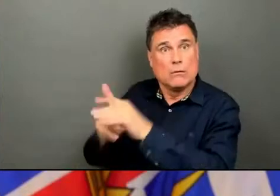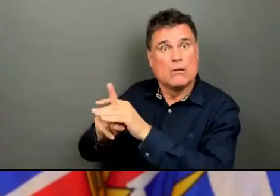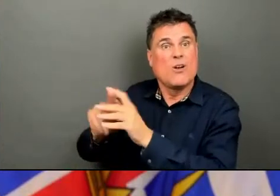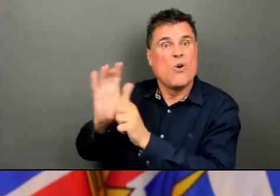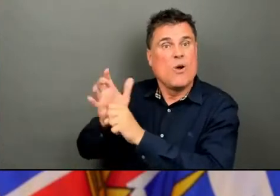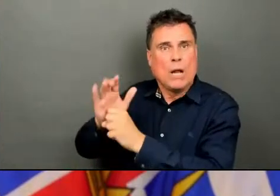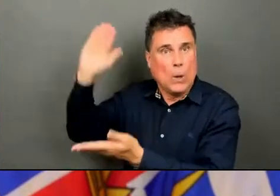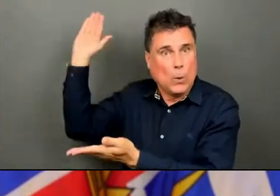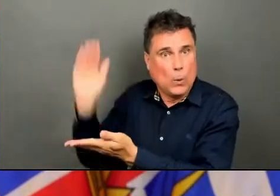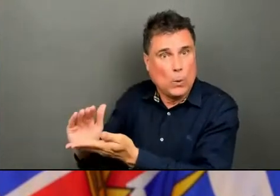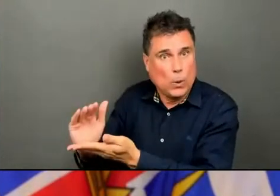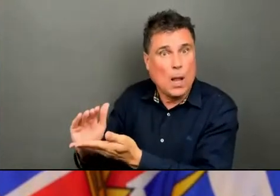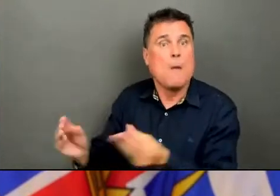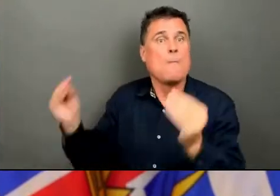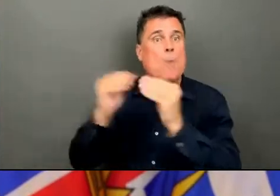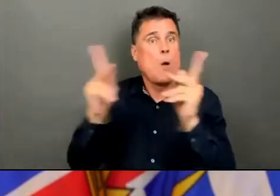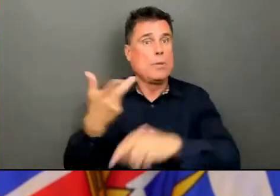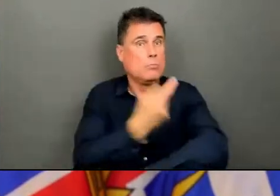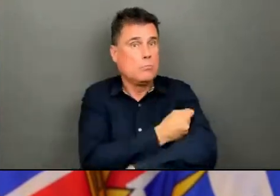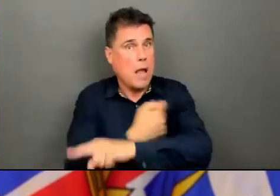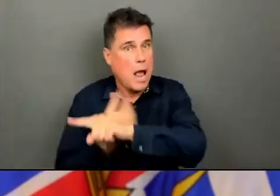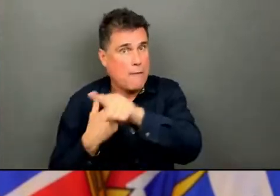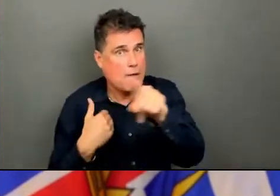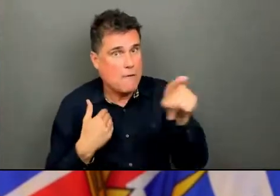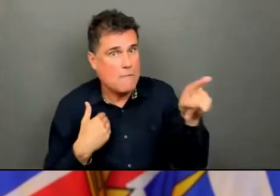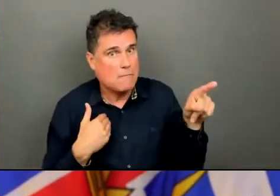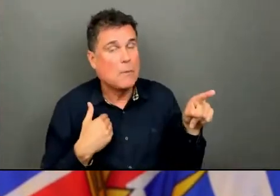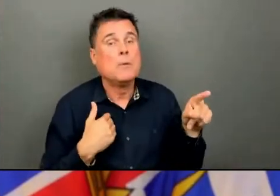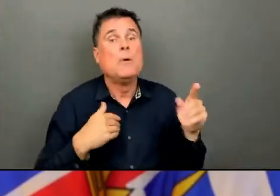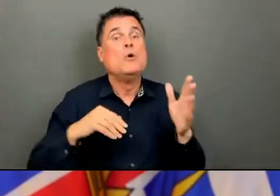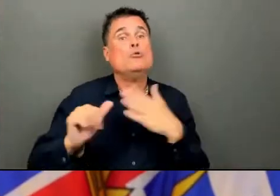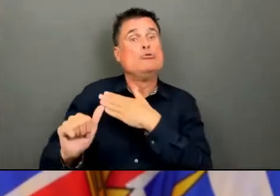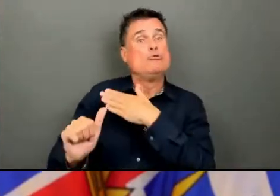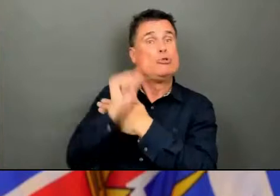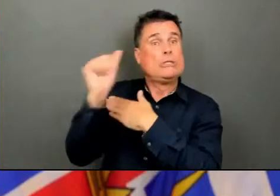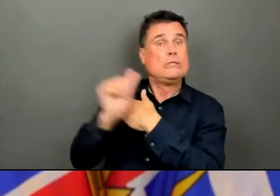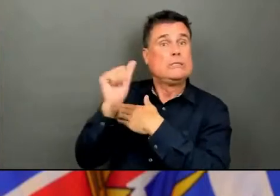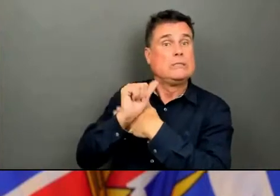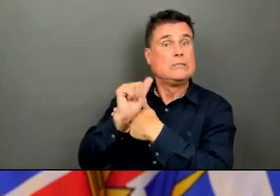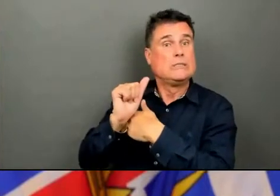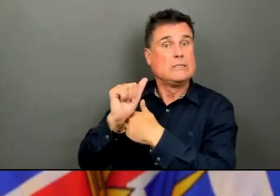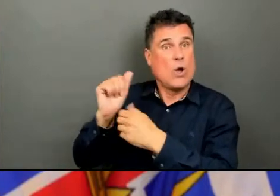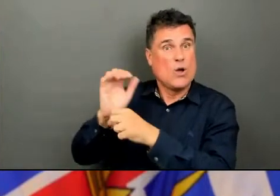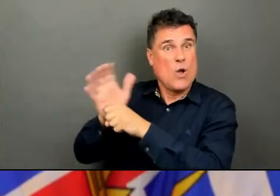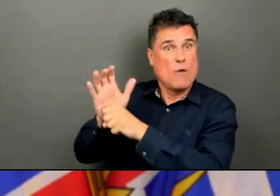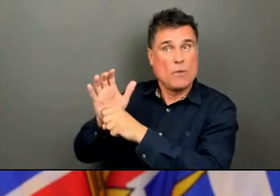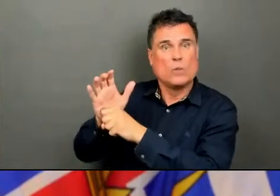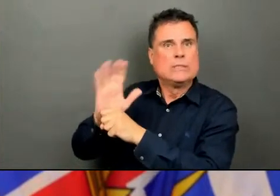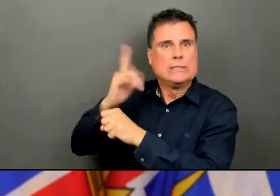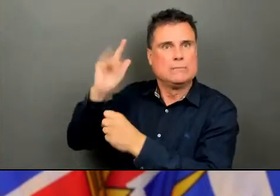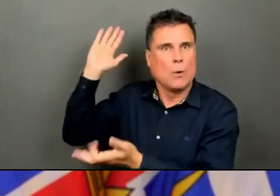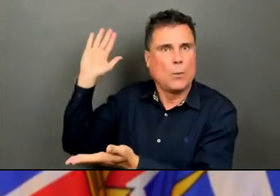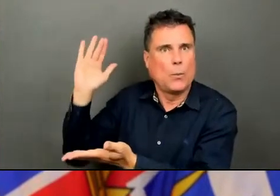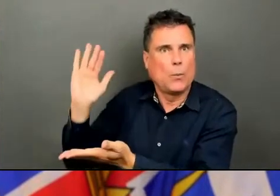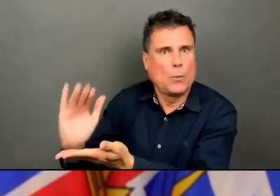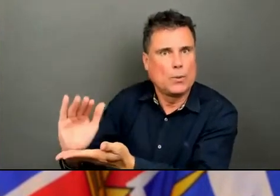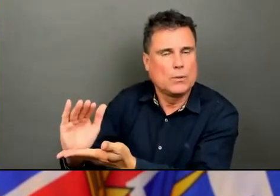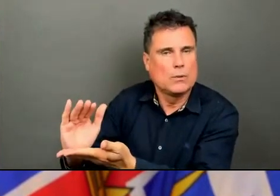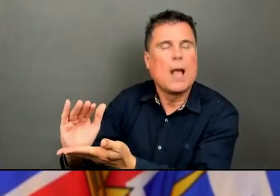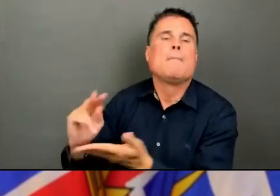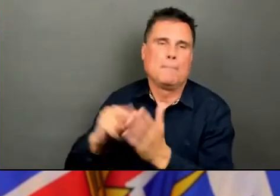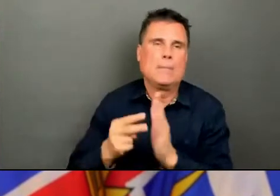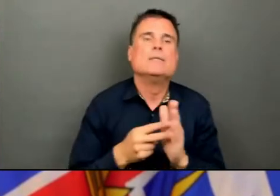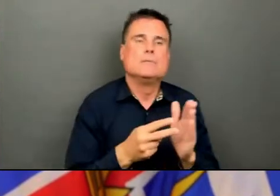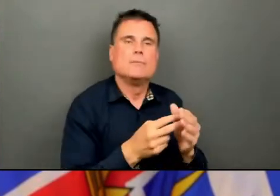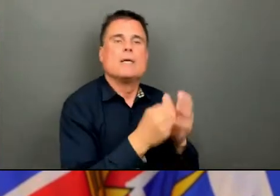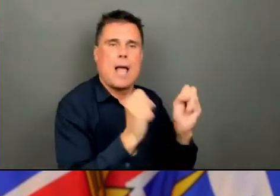risk of the virus being around goes down, we'll be able to expand that as well. Next question, Mike Hager,